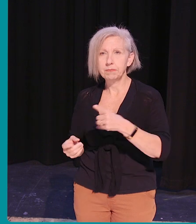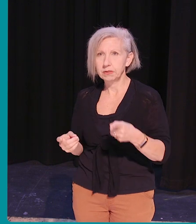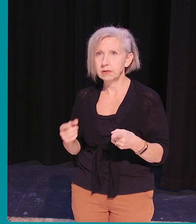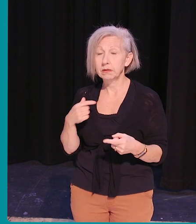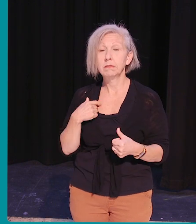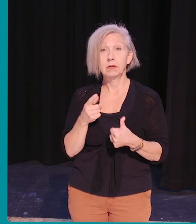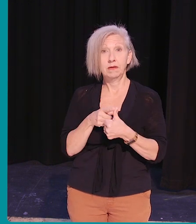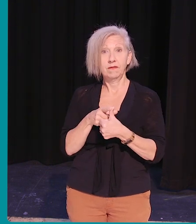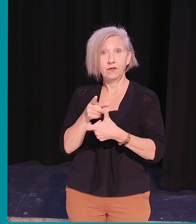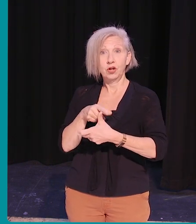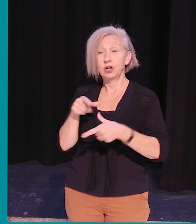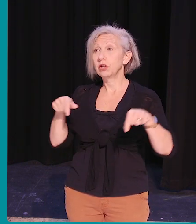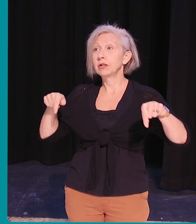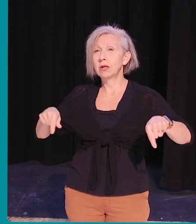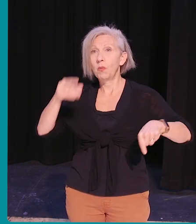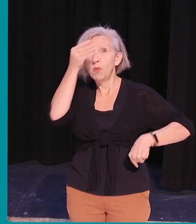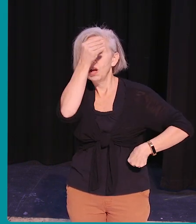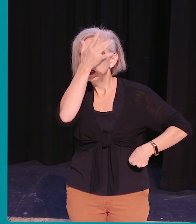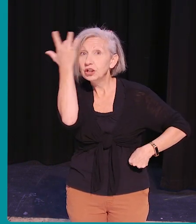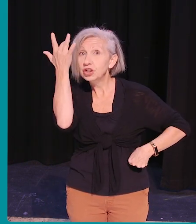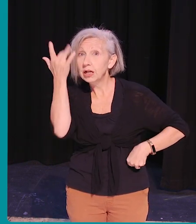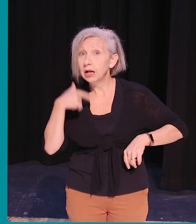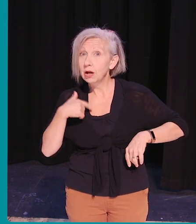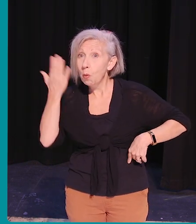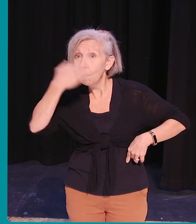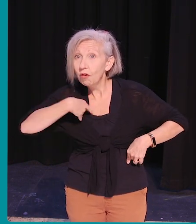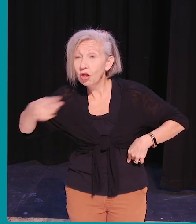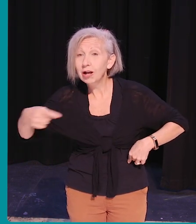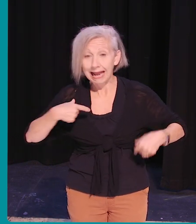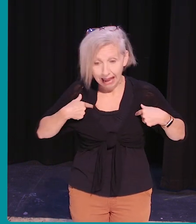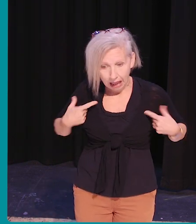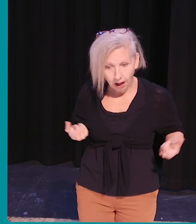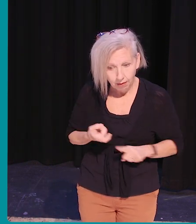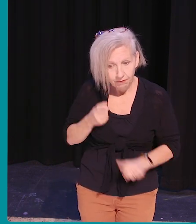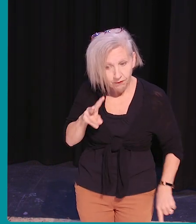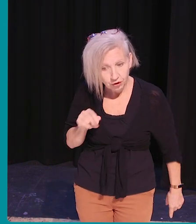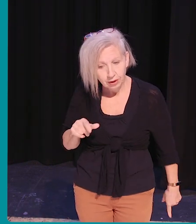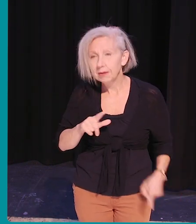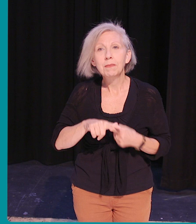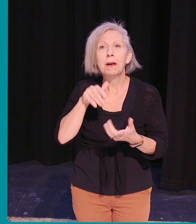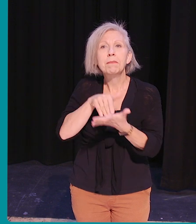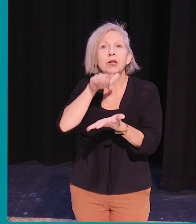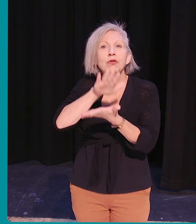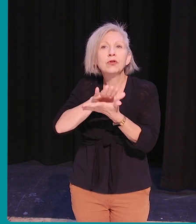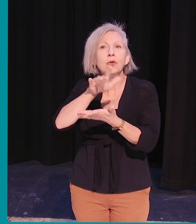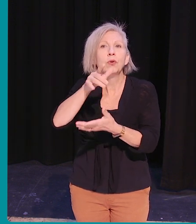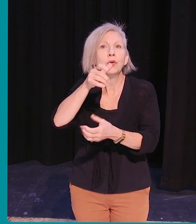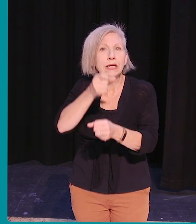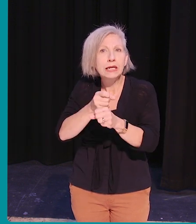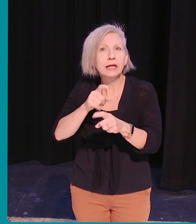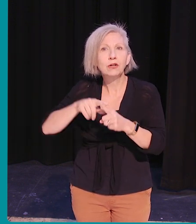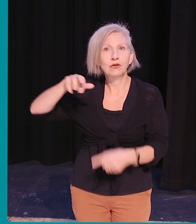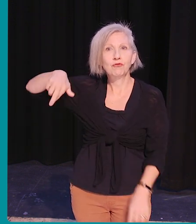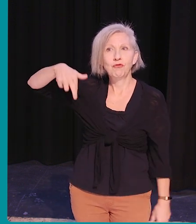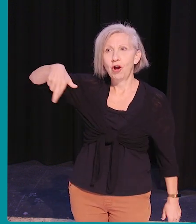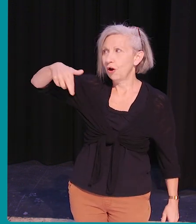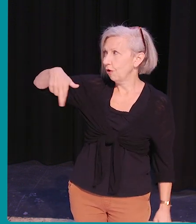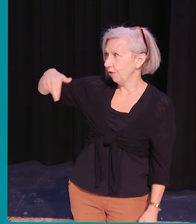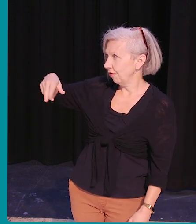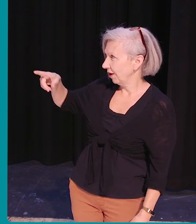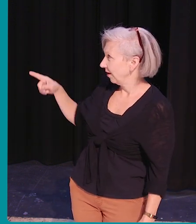that I am a Virginia kid. All right? All right? Spent my middle school years in Roanoke. As you can see, I was quite the looker.